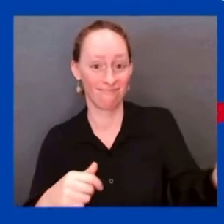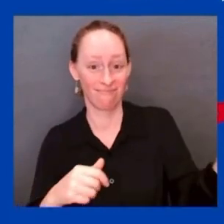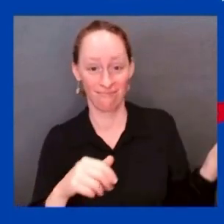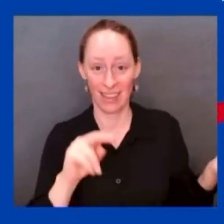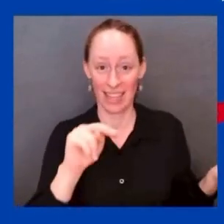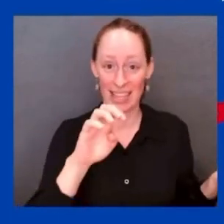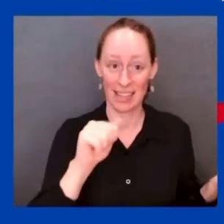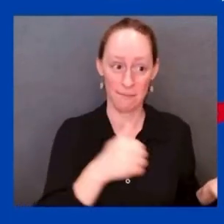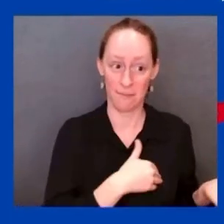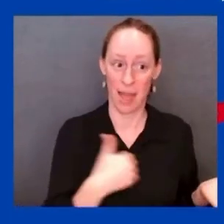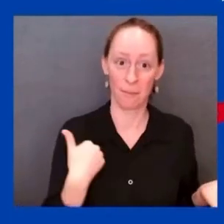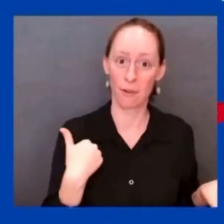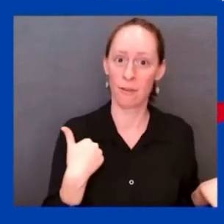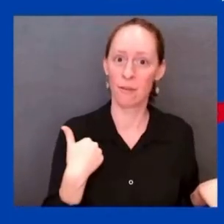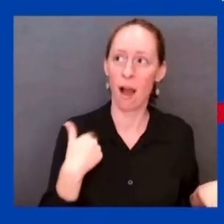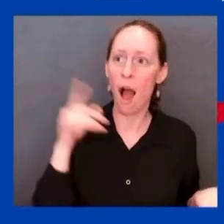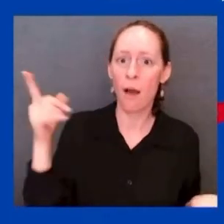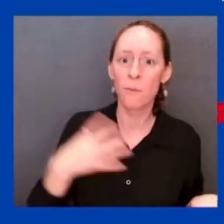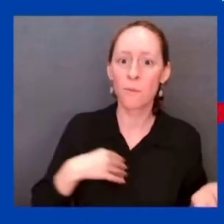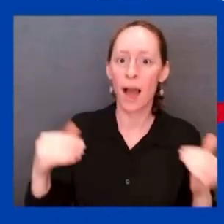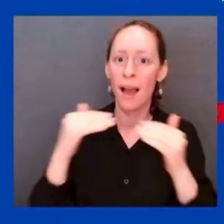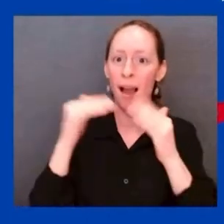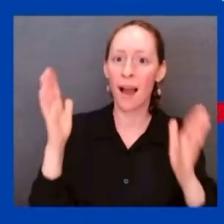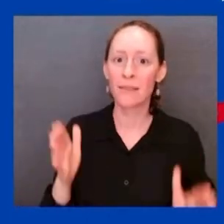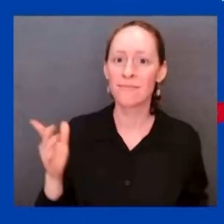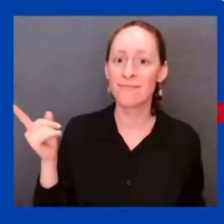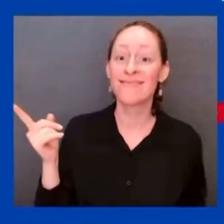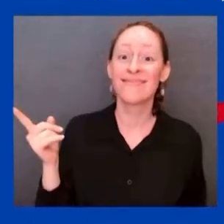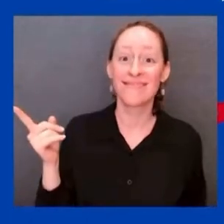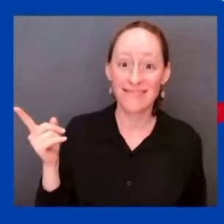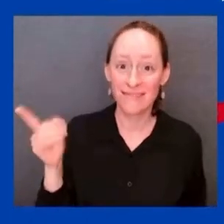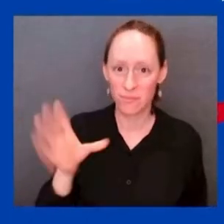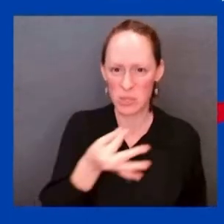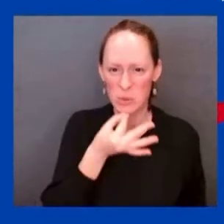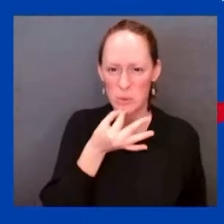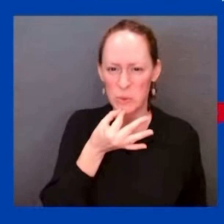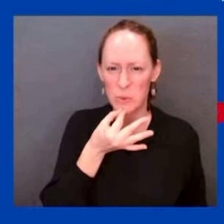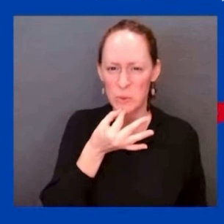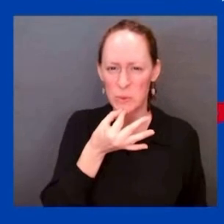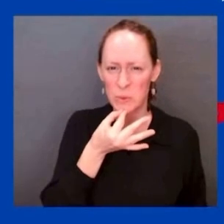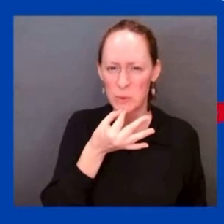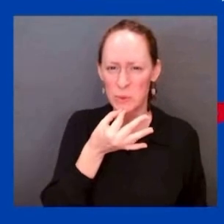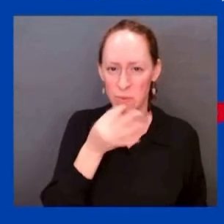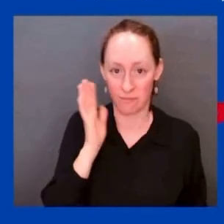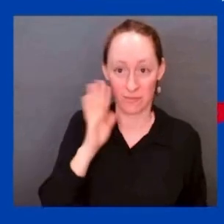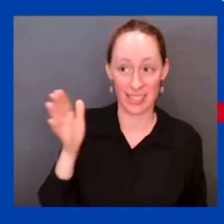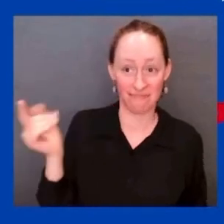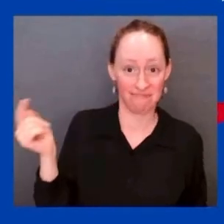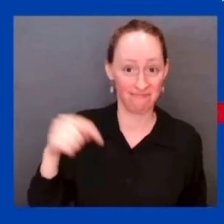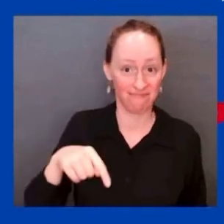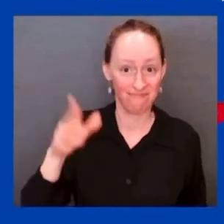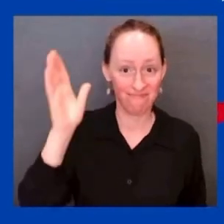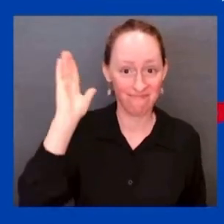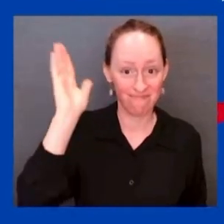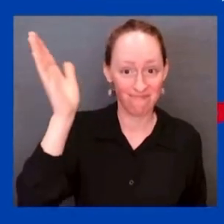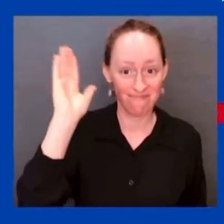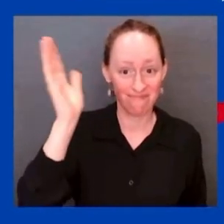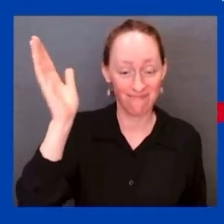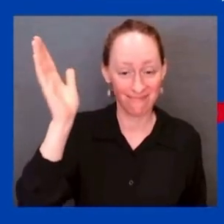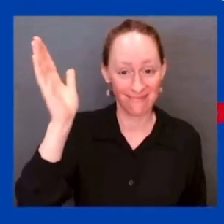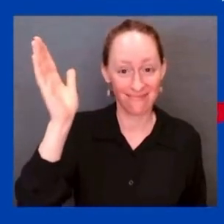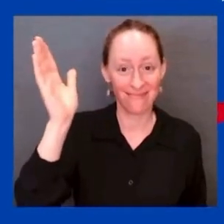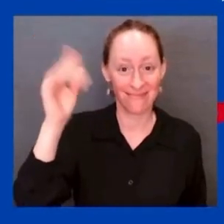be joined by them. Live video stream. So we'll be able to interact with